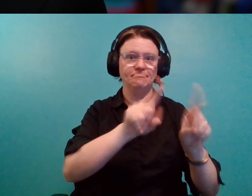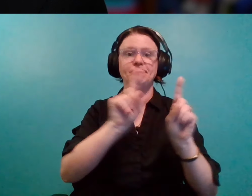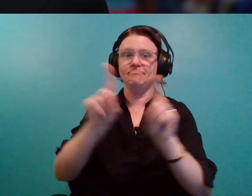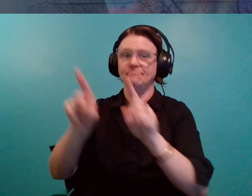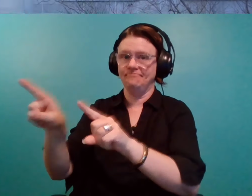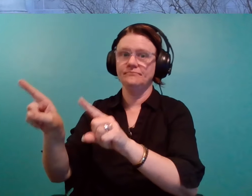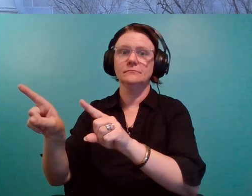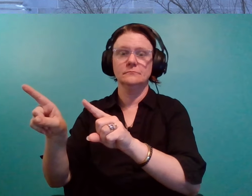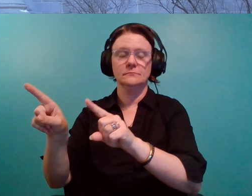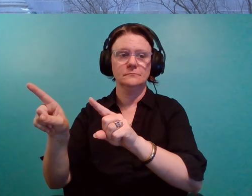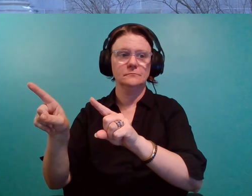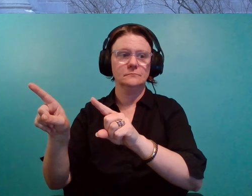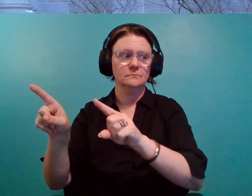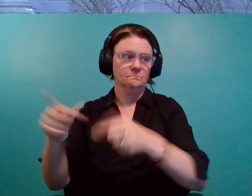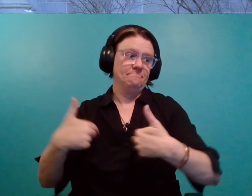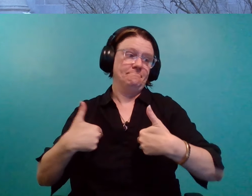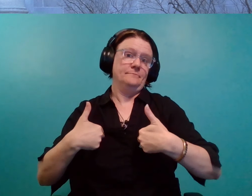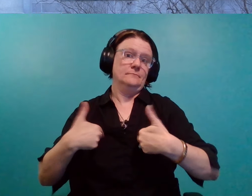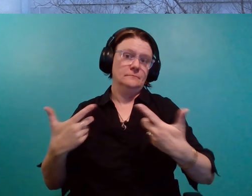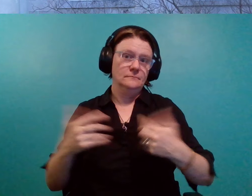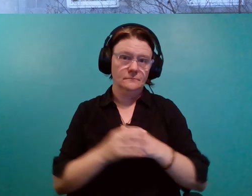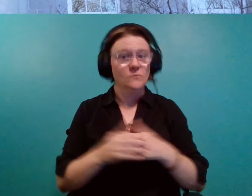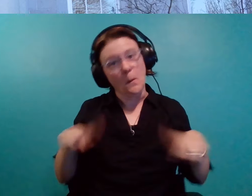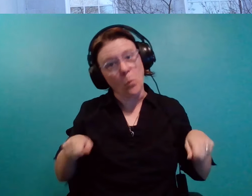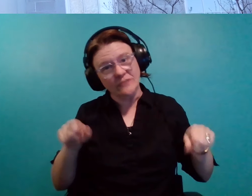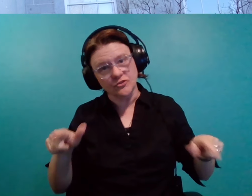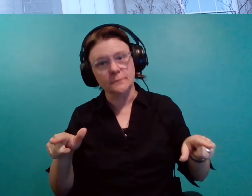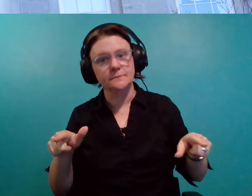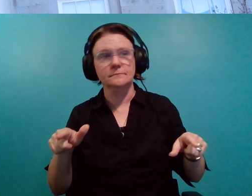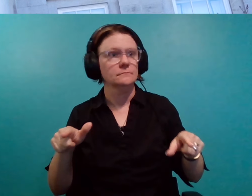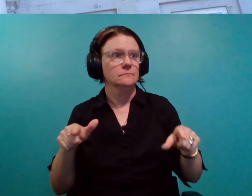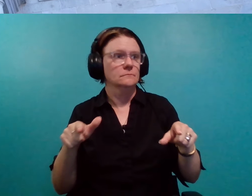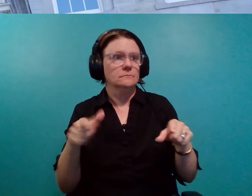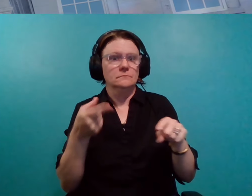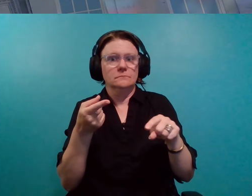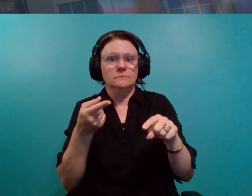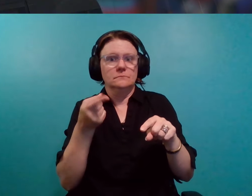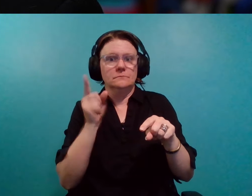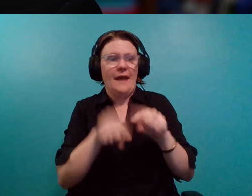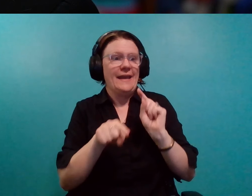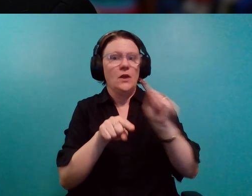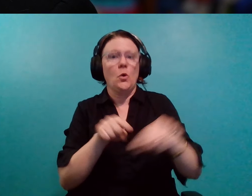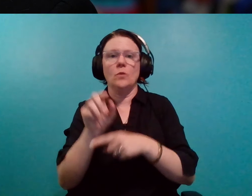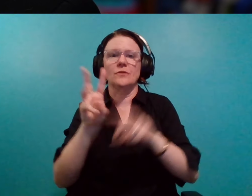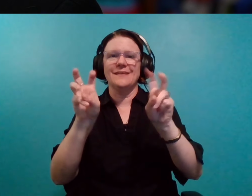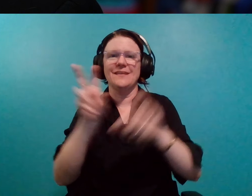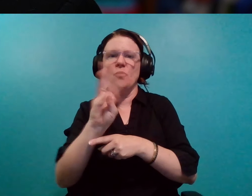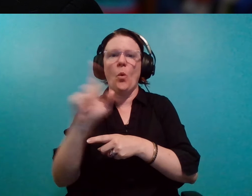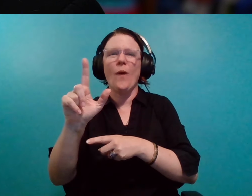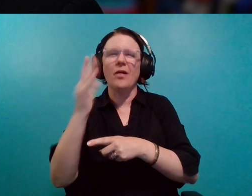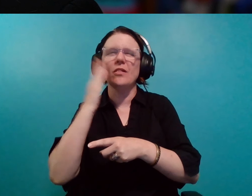A lot of times people like me, and someone in a wheelchair, can't get down to what's called the